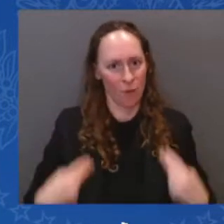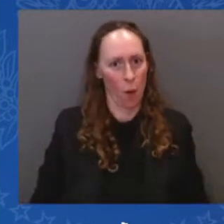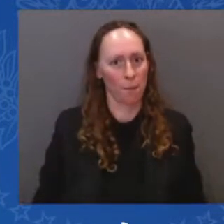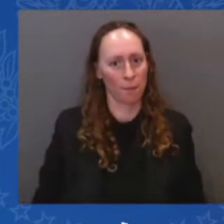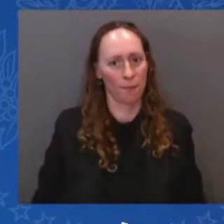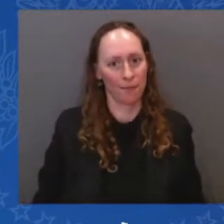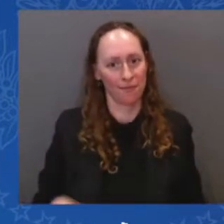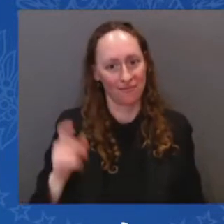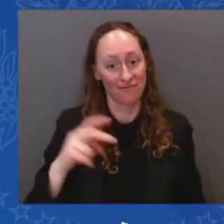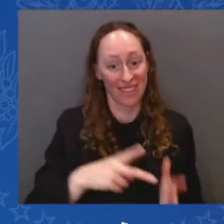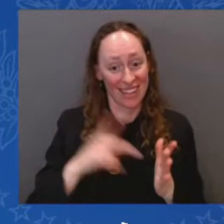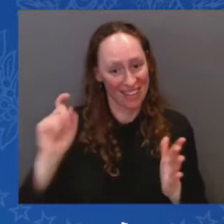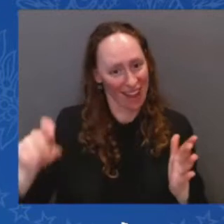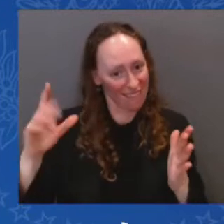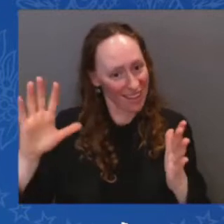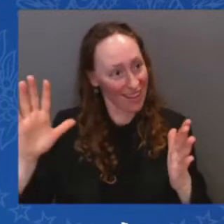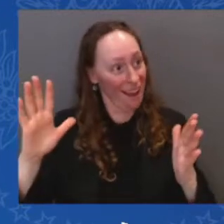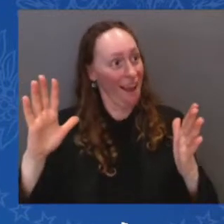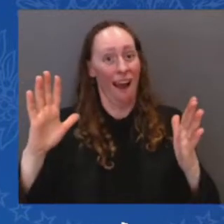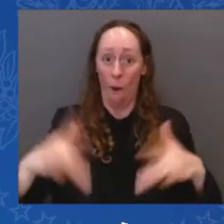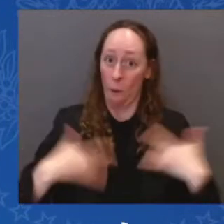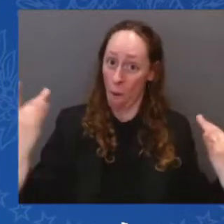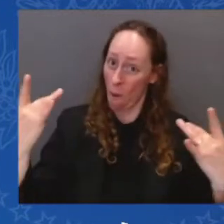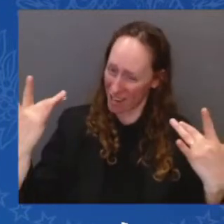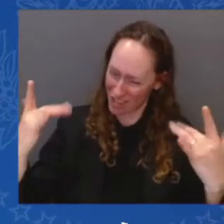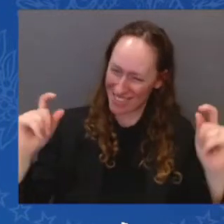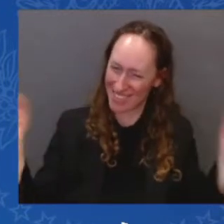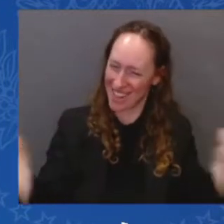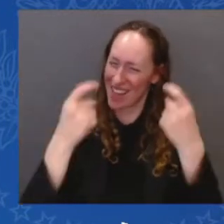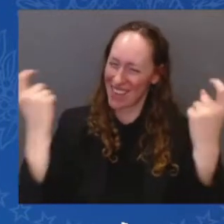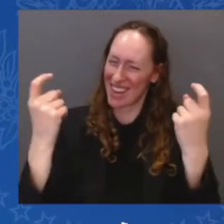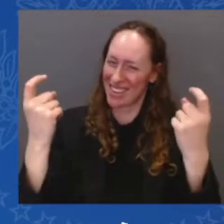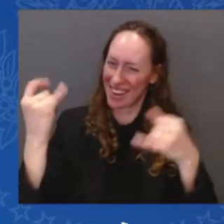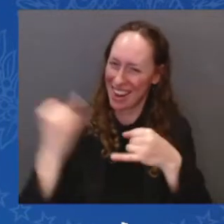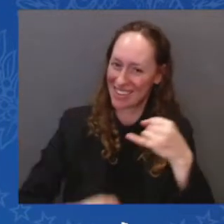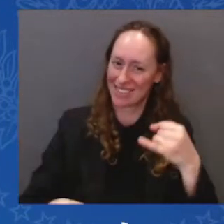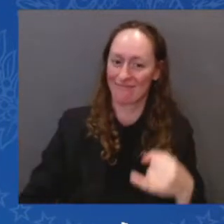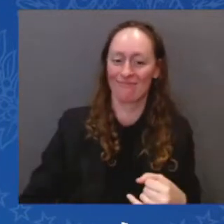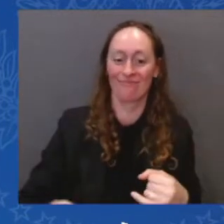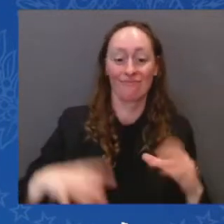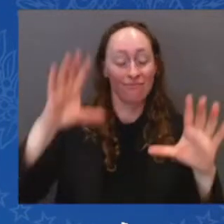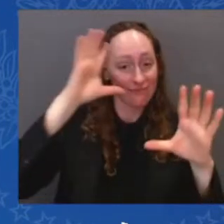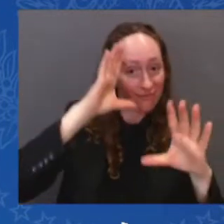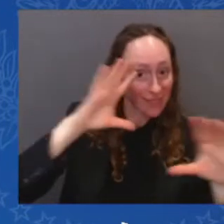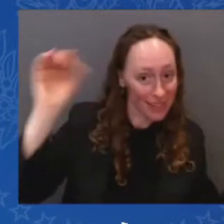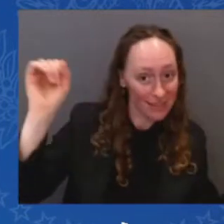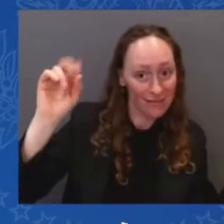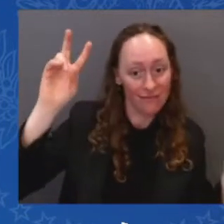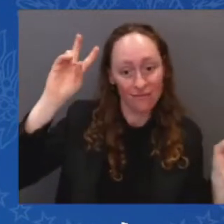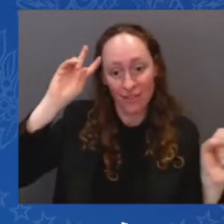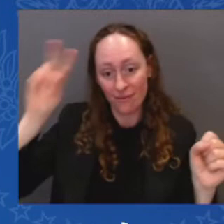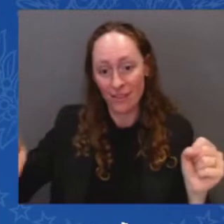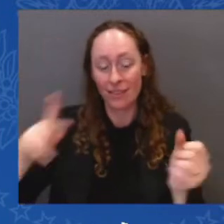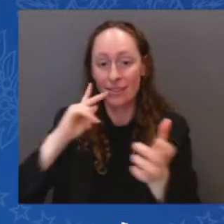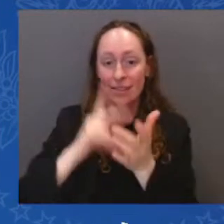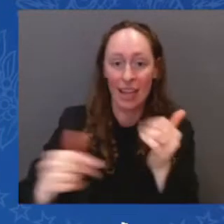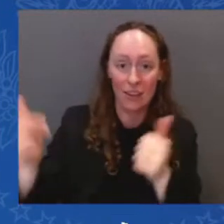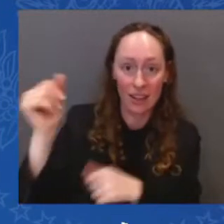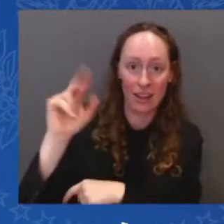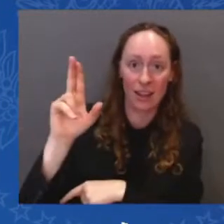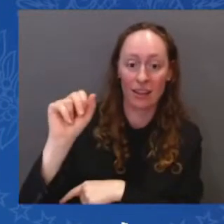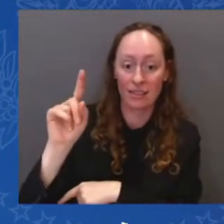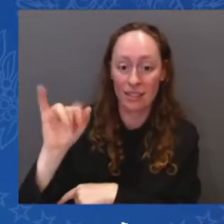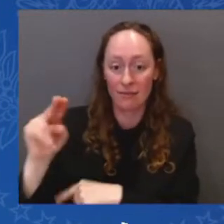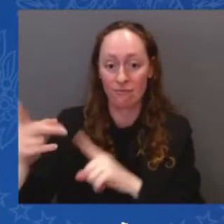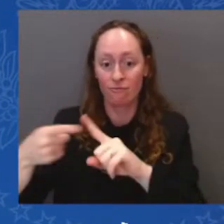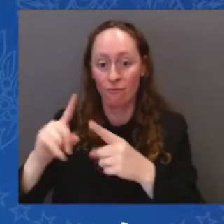Mr. President, Madam Vice President, Secretary Austin, distinguished guests, and family and friends, good morning, and thank you all for being here